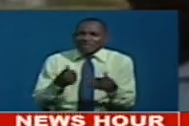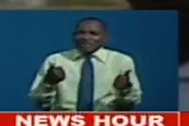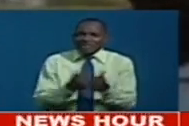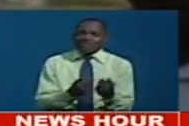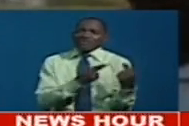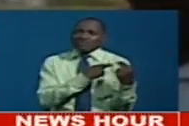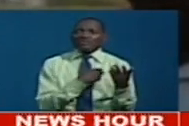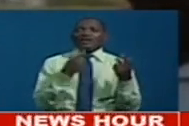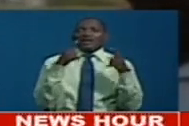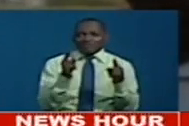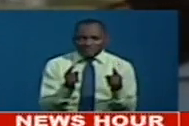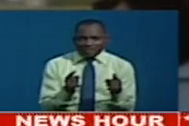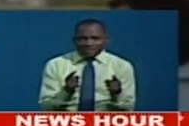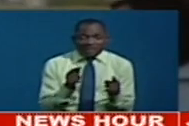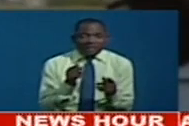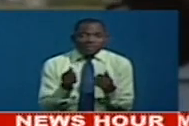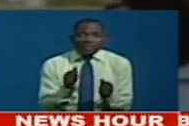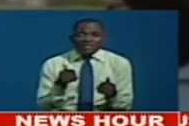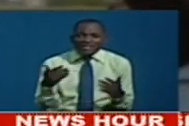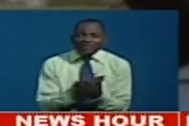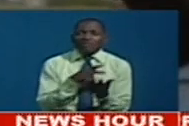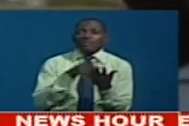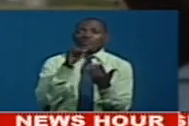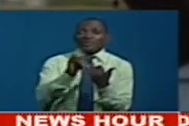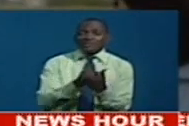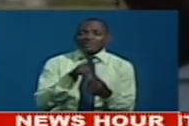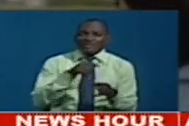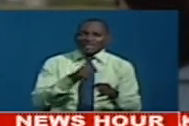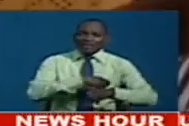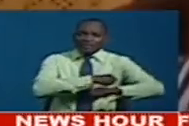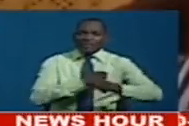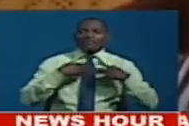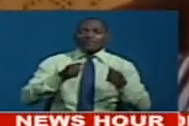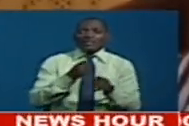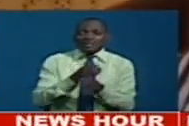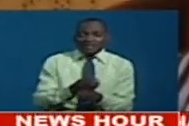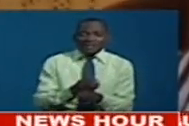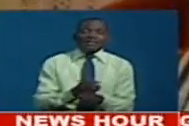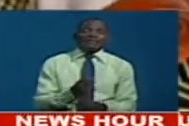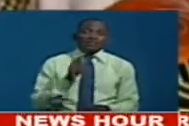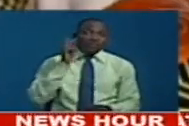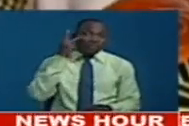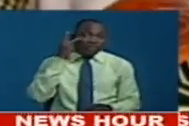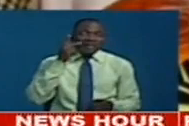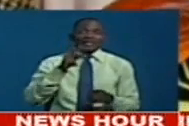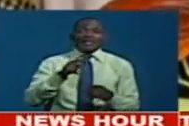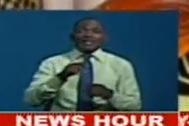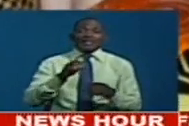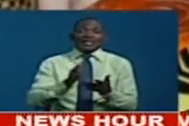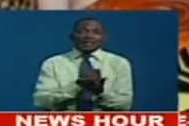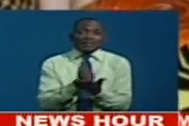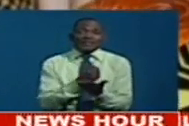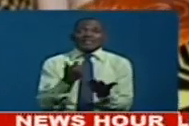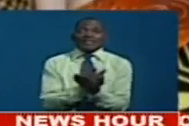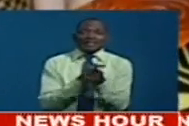responsibilities that come with this new project that brings relief to us. The Korean ambassador in Ghana, Mr. Kim